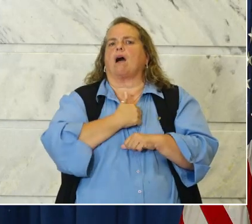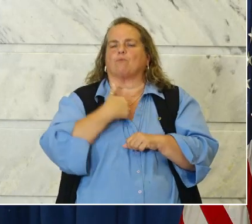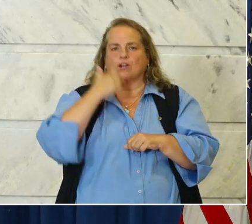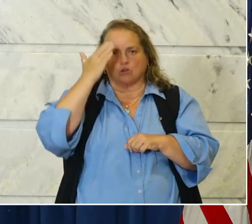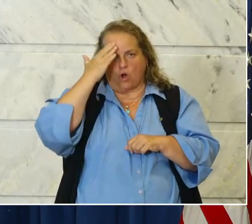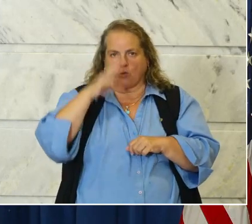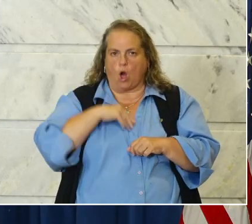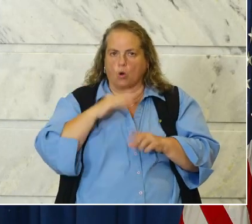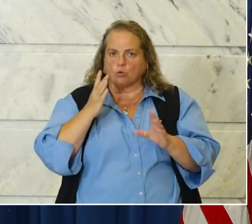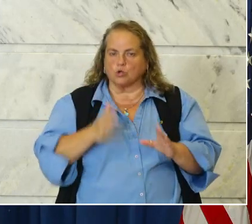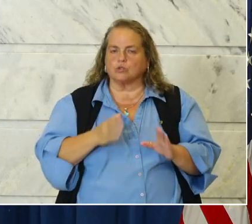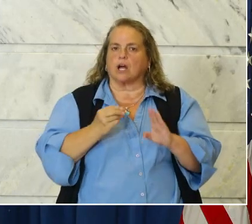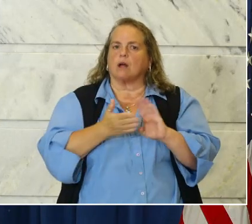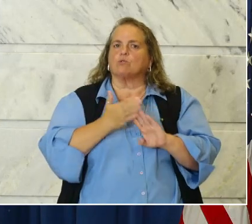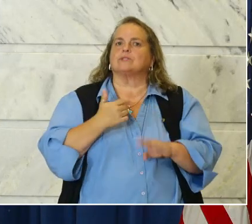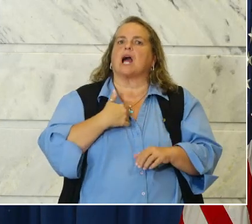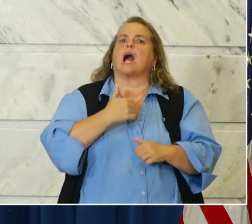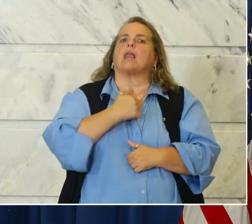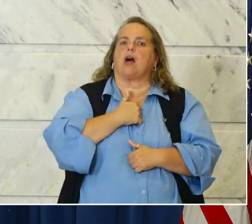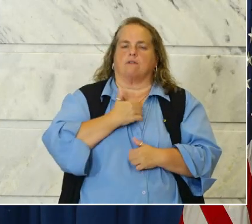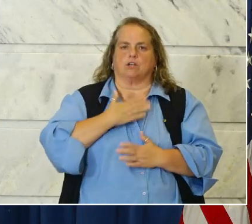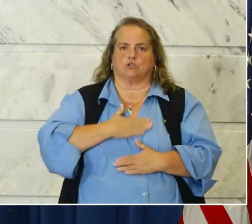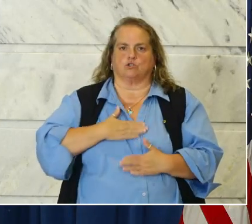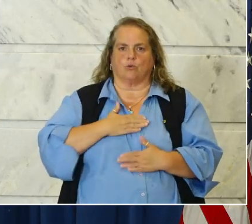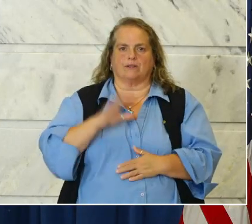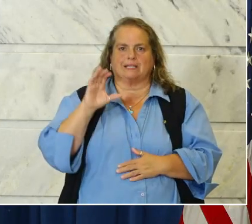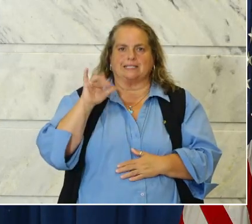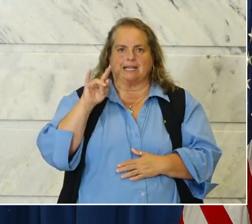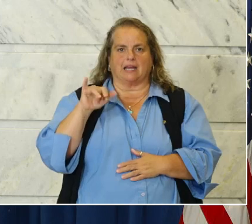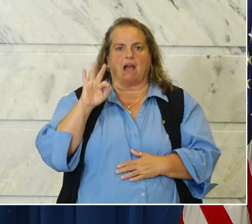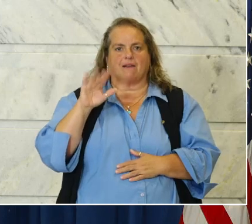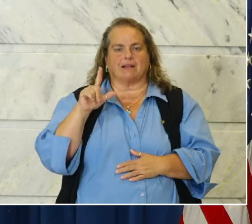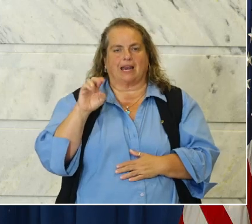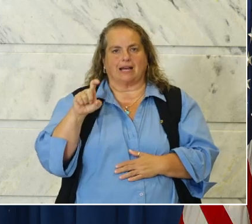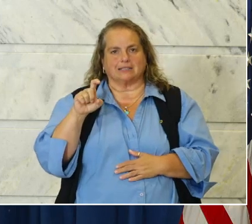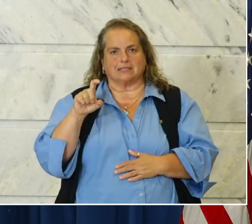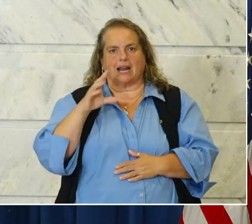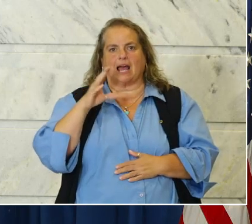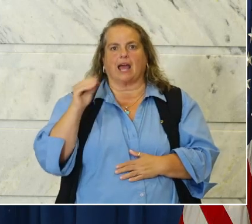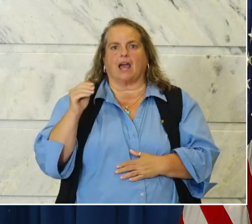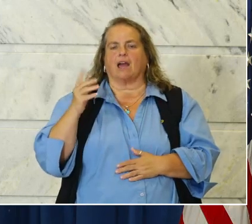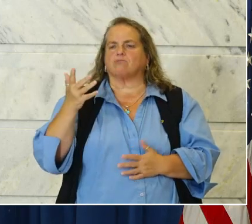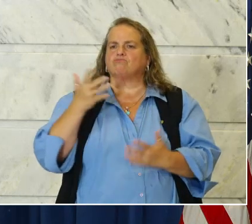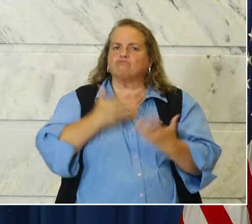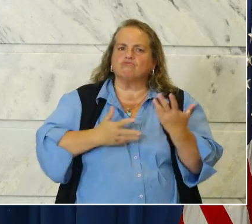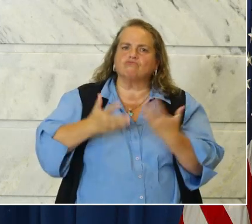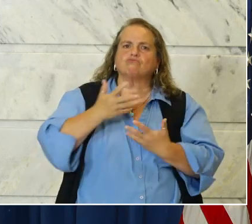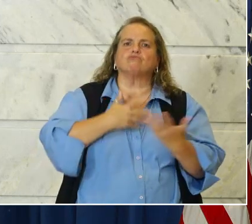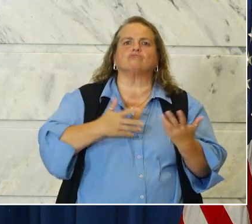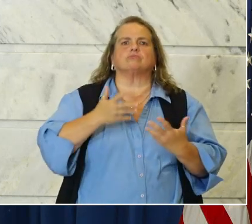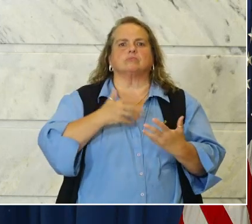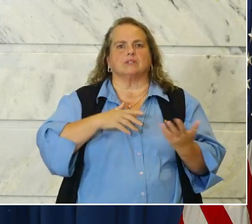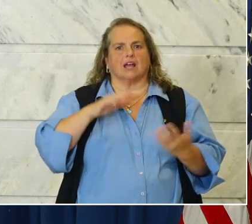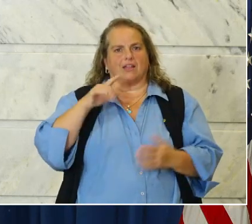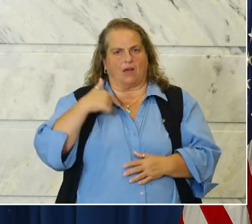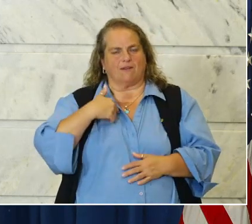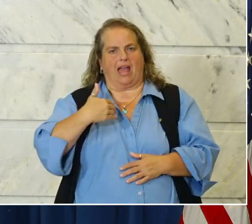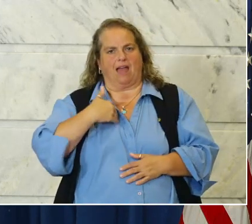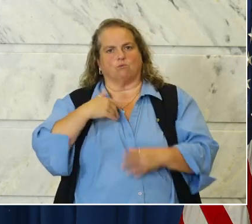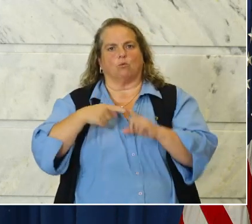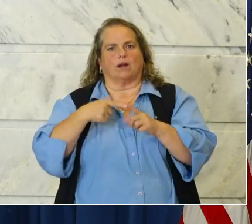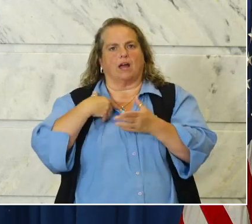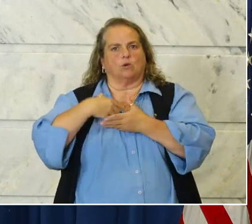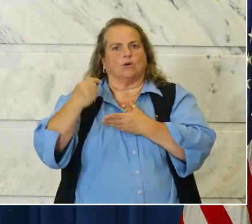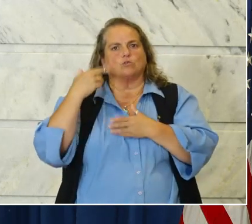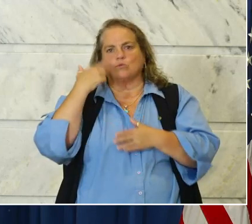owner-operators. I love enjoying the city of Lexington and the camaraderie and the social interactions I've had going out